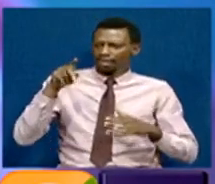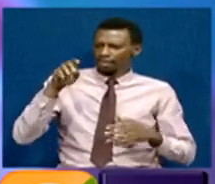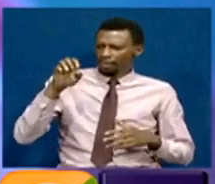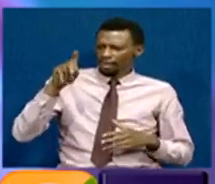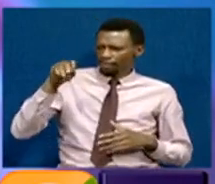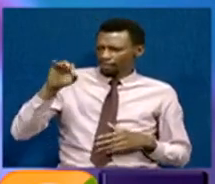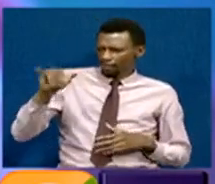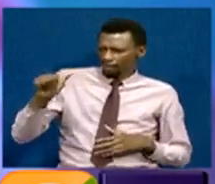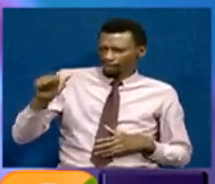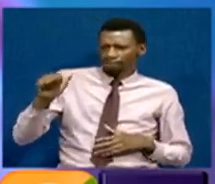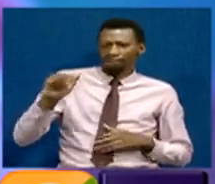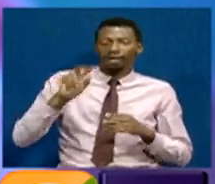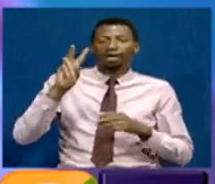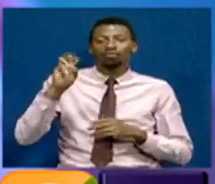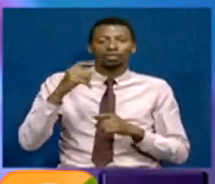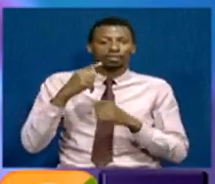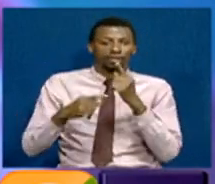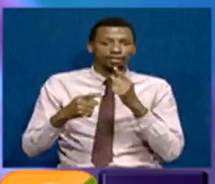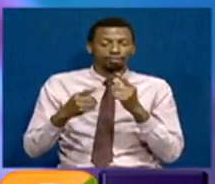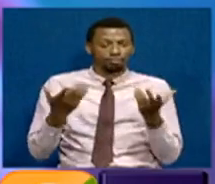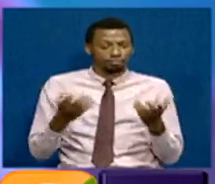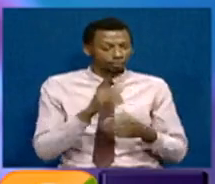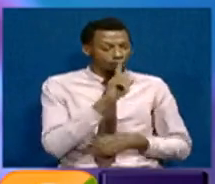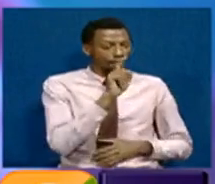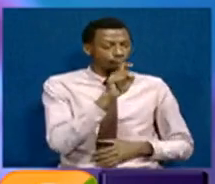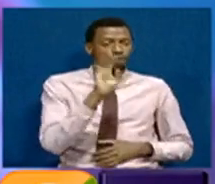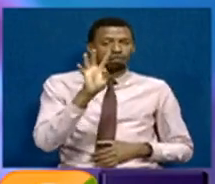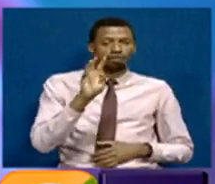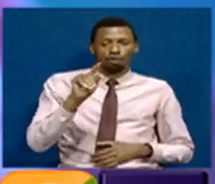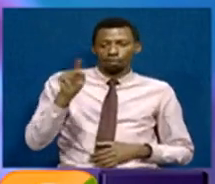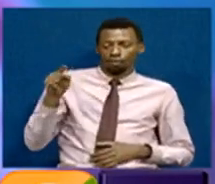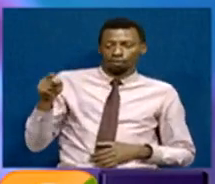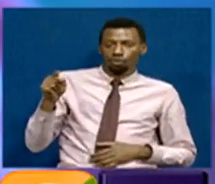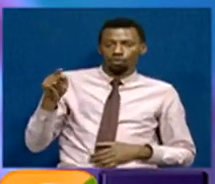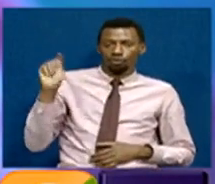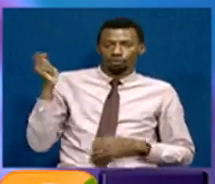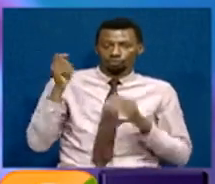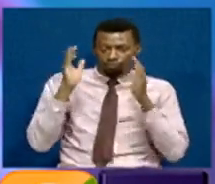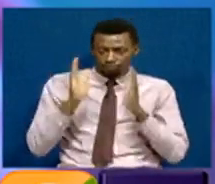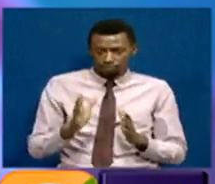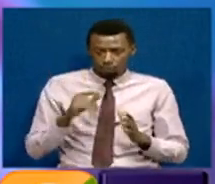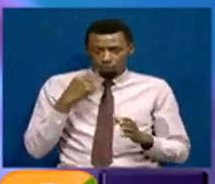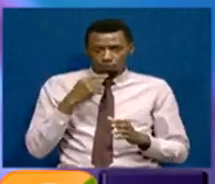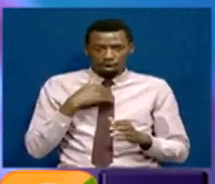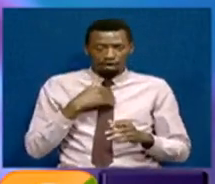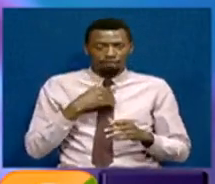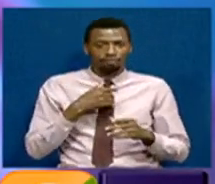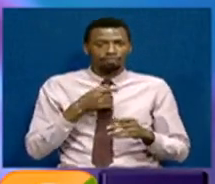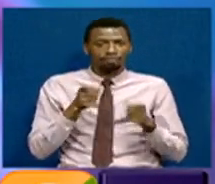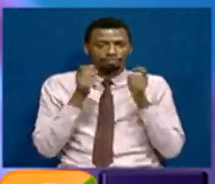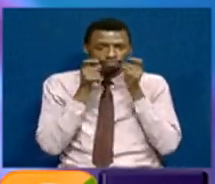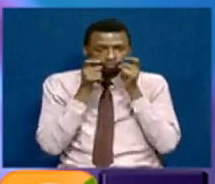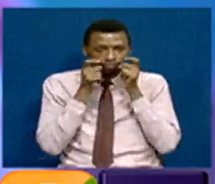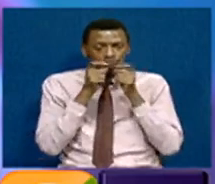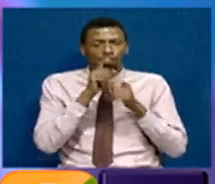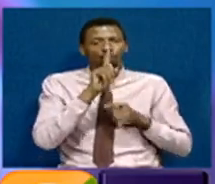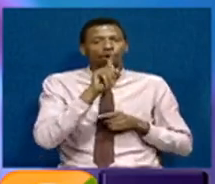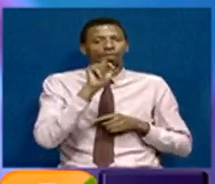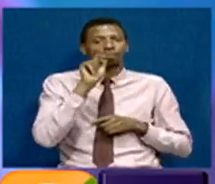able to, out of the 1.4 million Kenyans who are HIV positive, 1.3 million are on treatment. That is